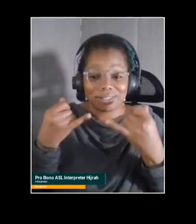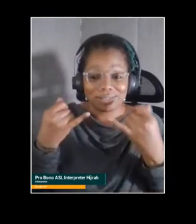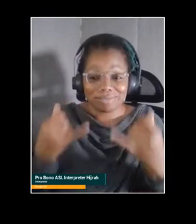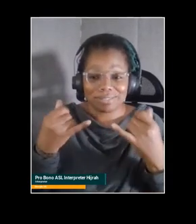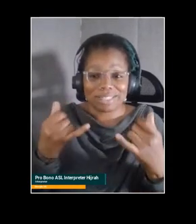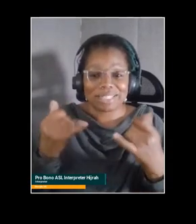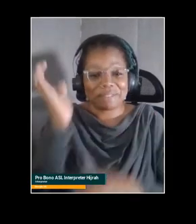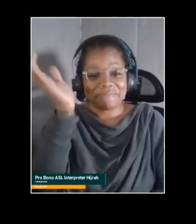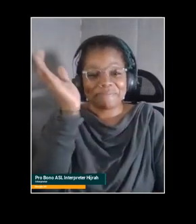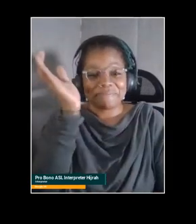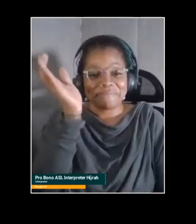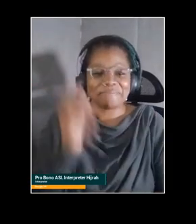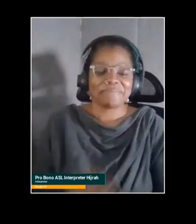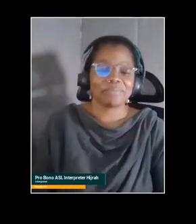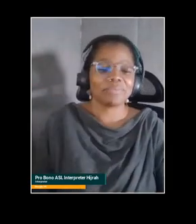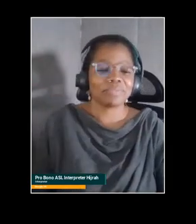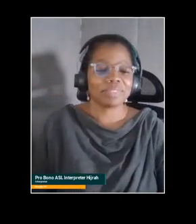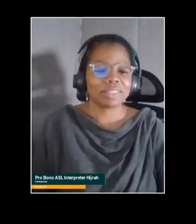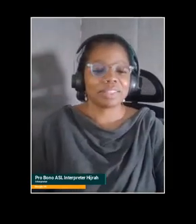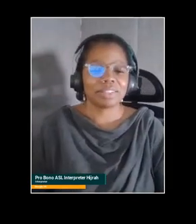to everyone out there.